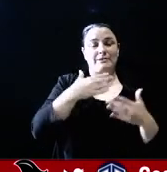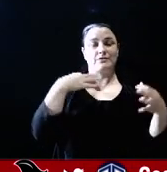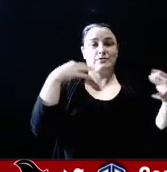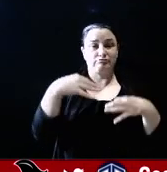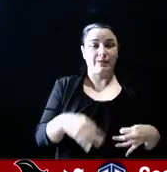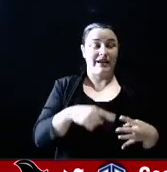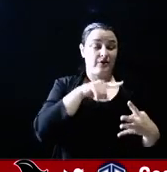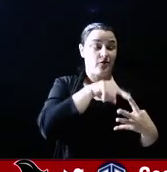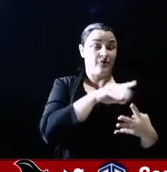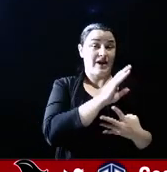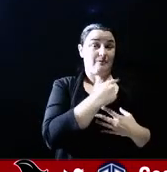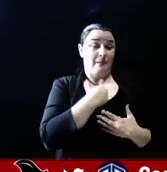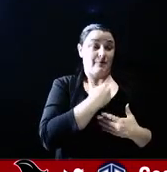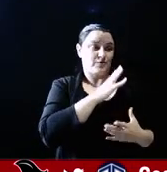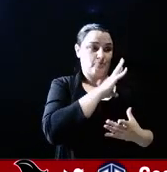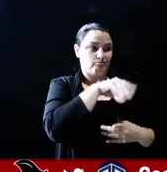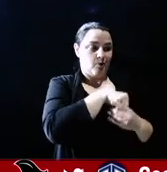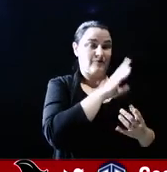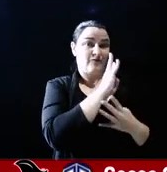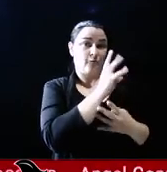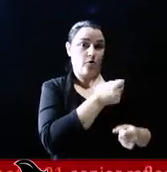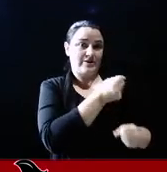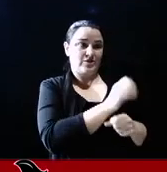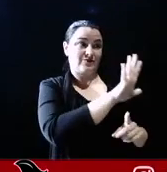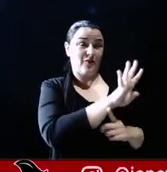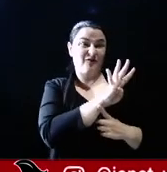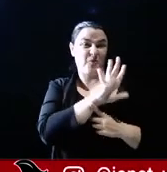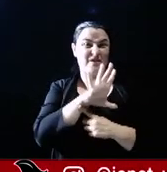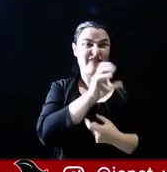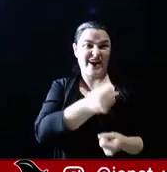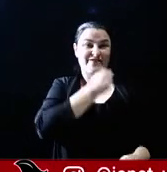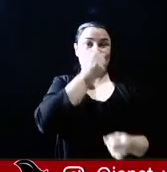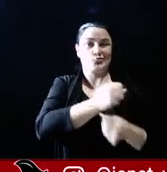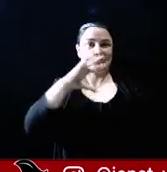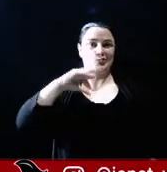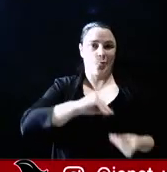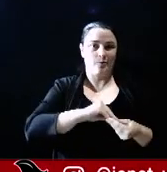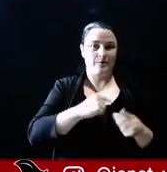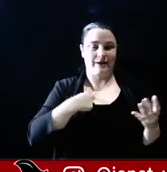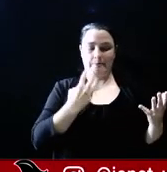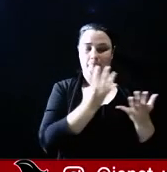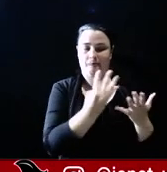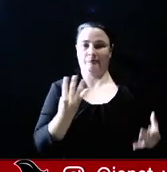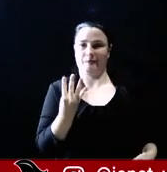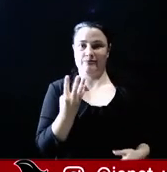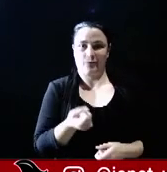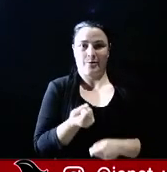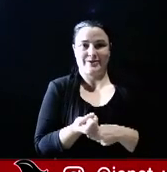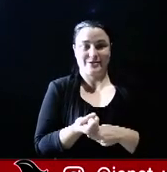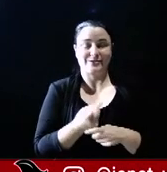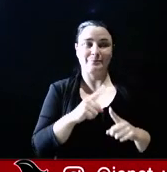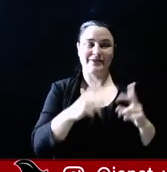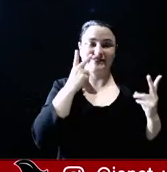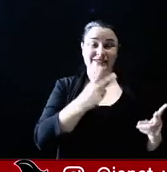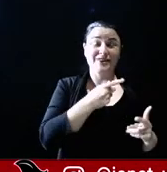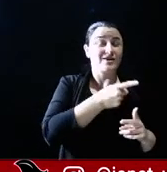her industrious 45-year career. No teacher sees more potential in her students and helps cultivate it than Mrs.